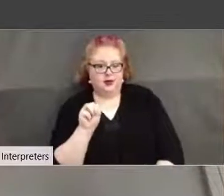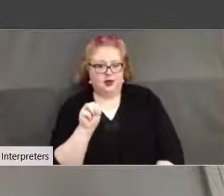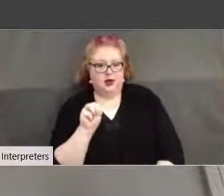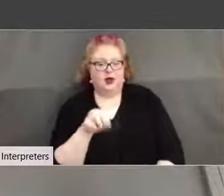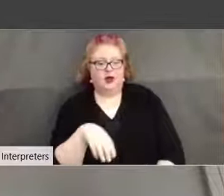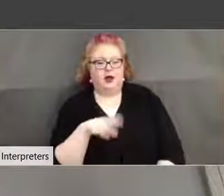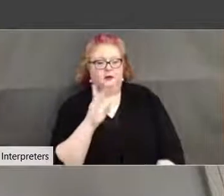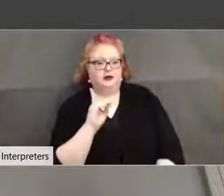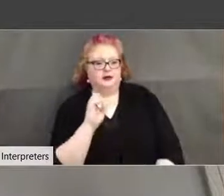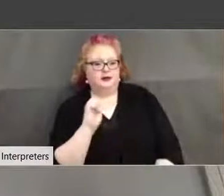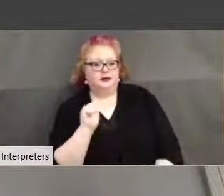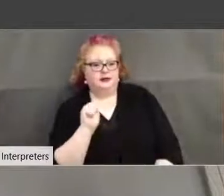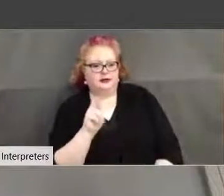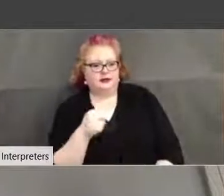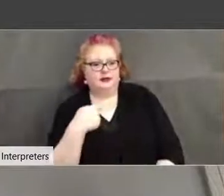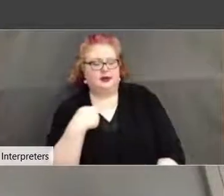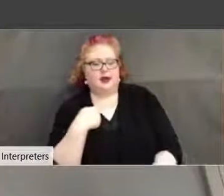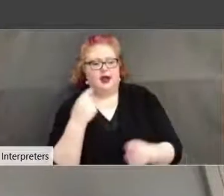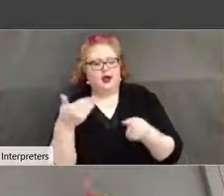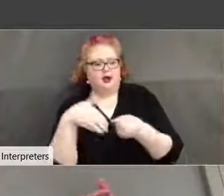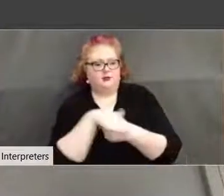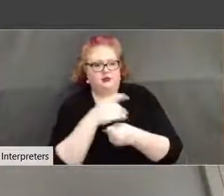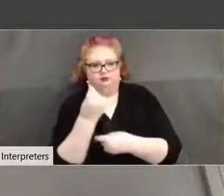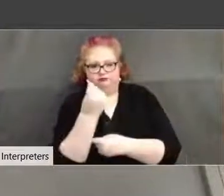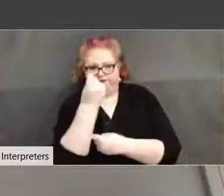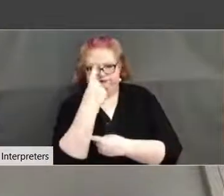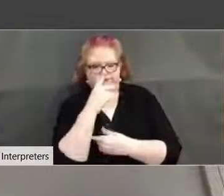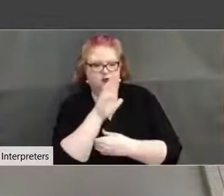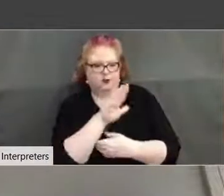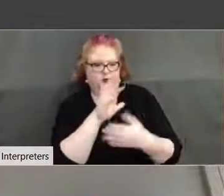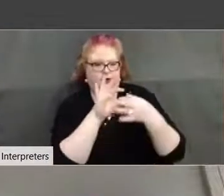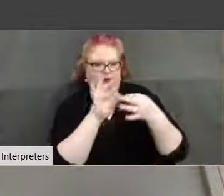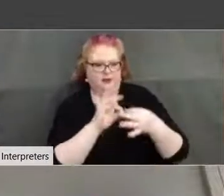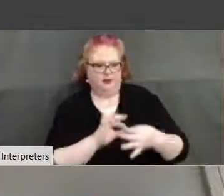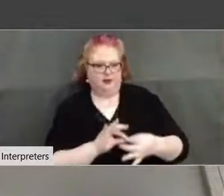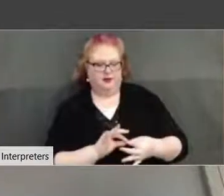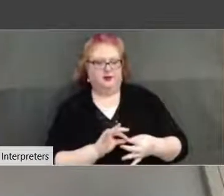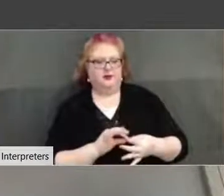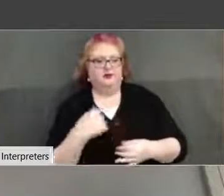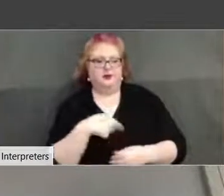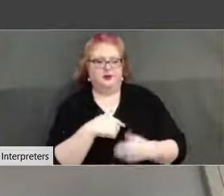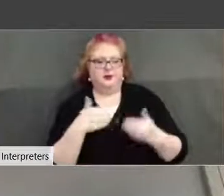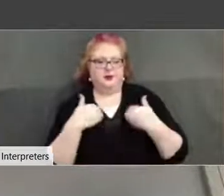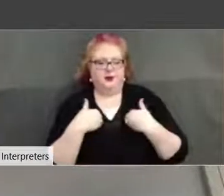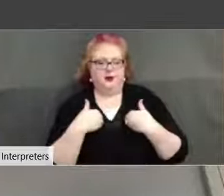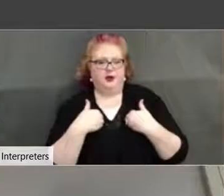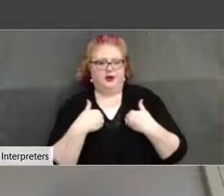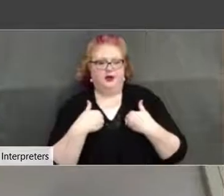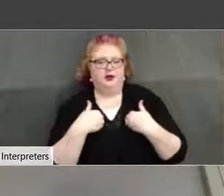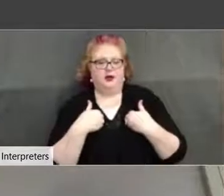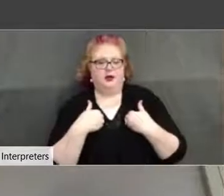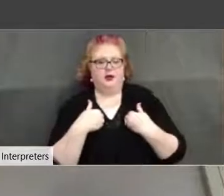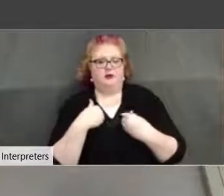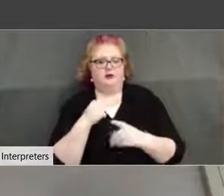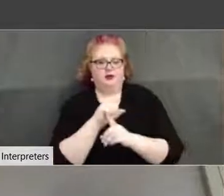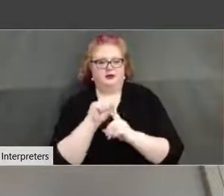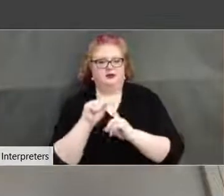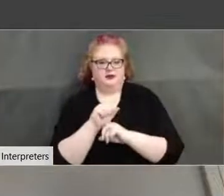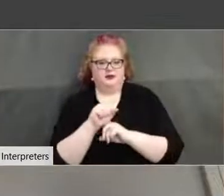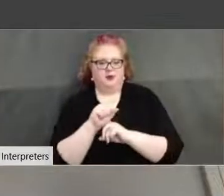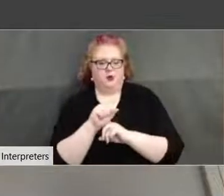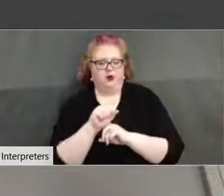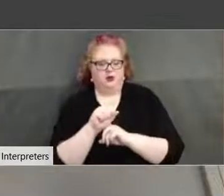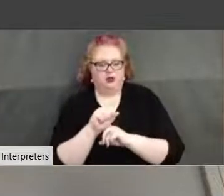Dean, I fully get where you're going with this. We've got a situation that's bird in hand.